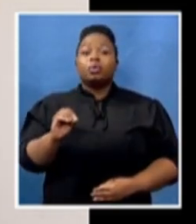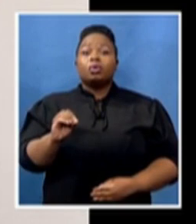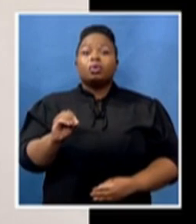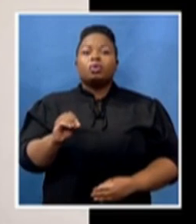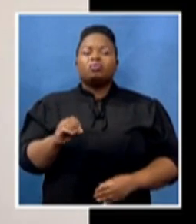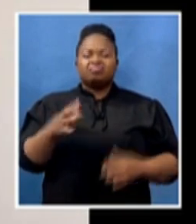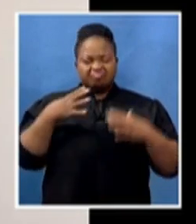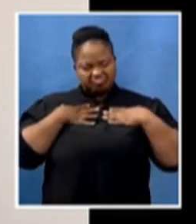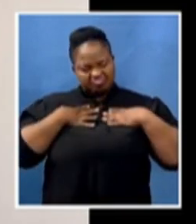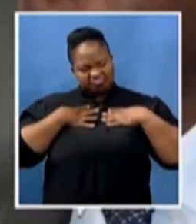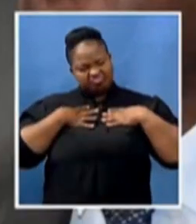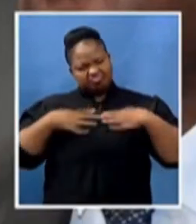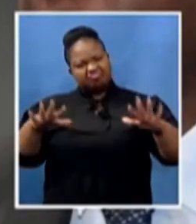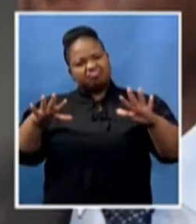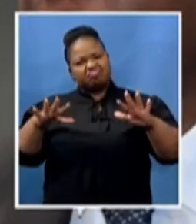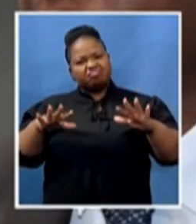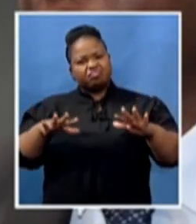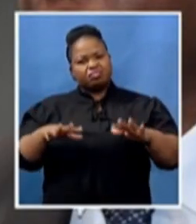of us.